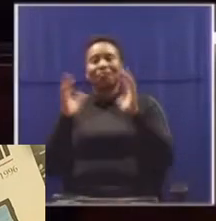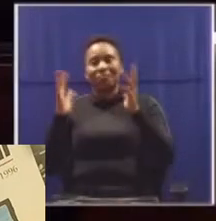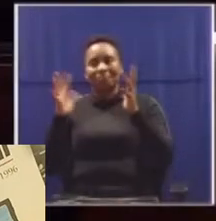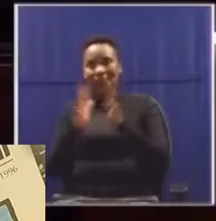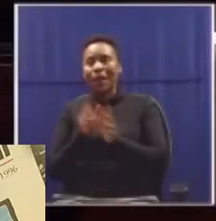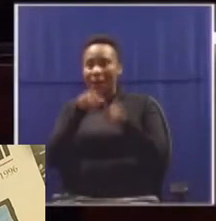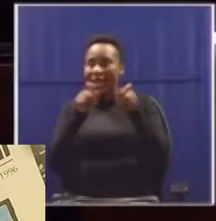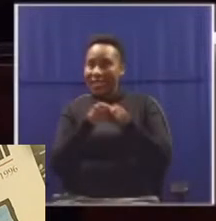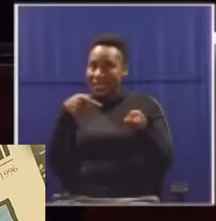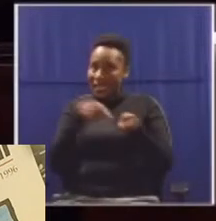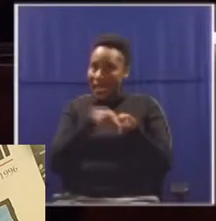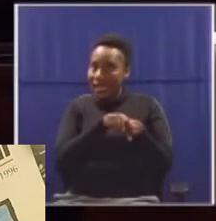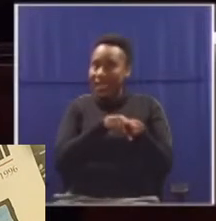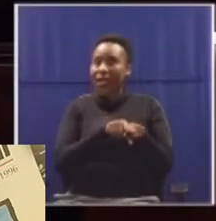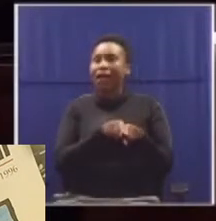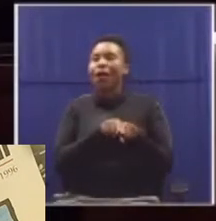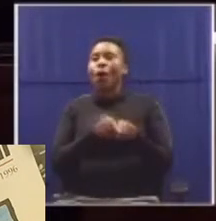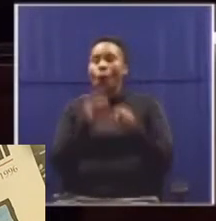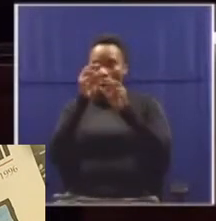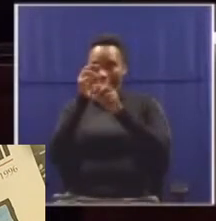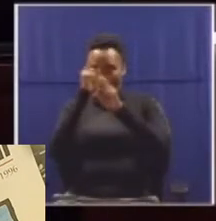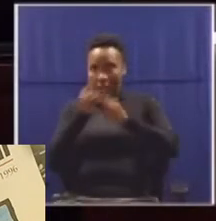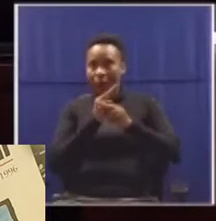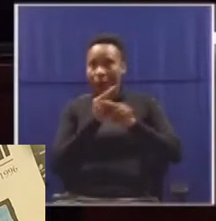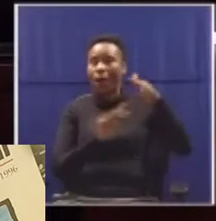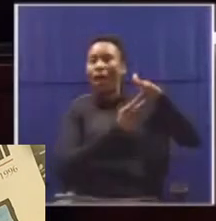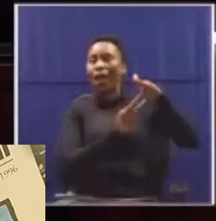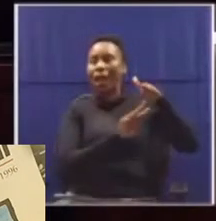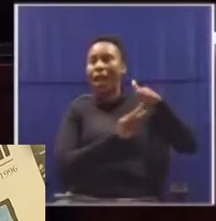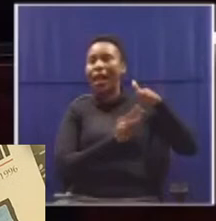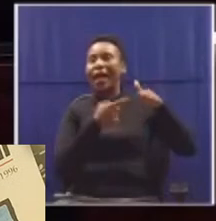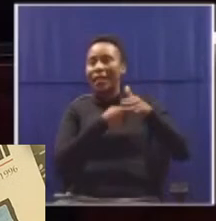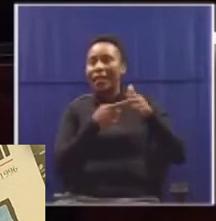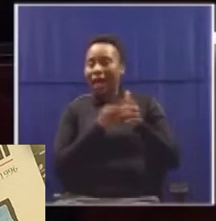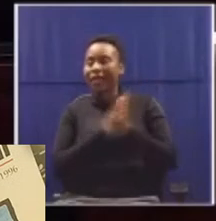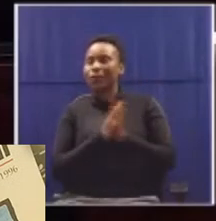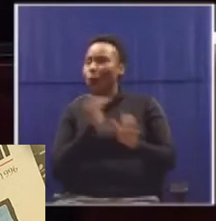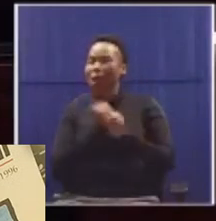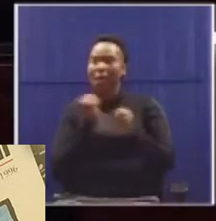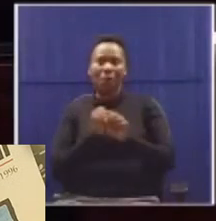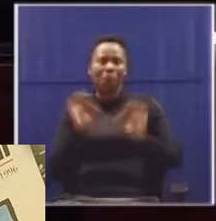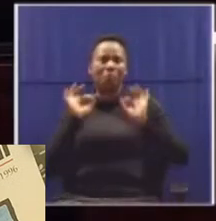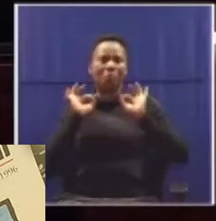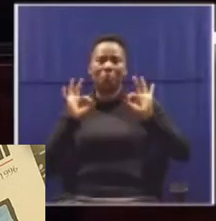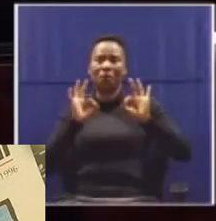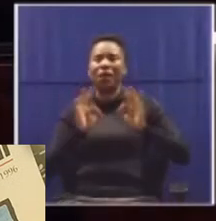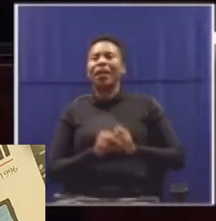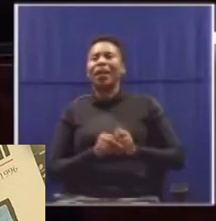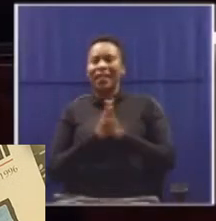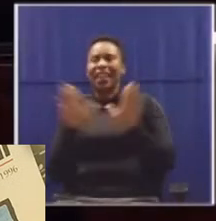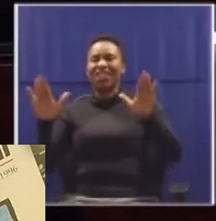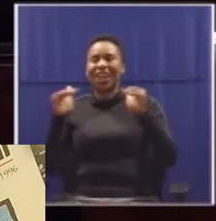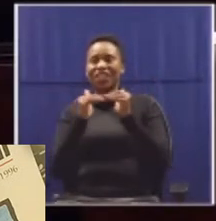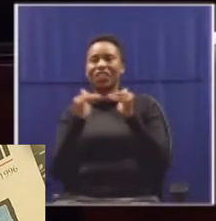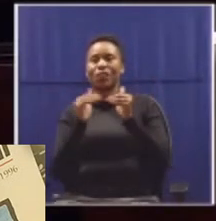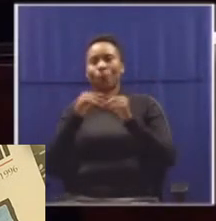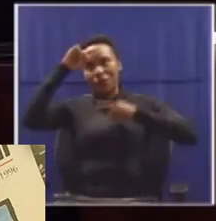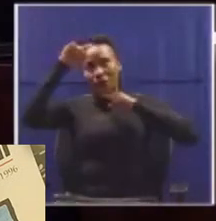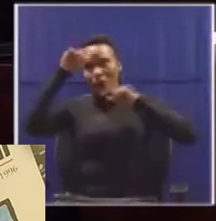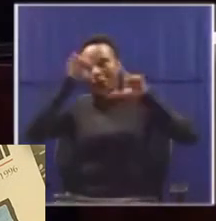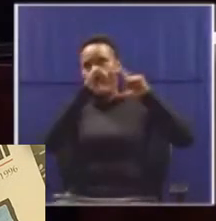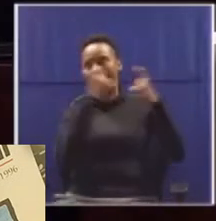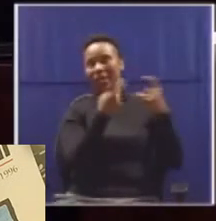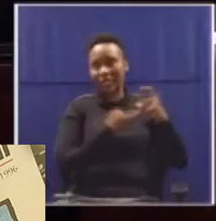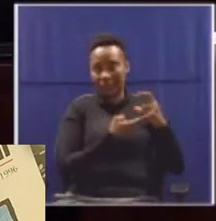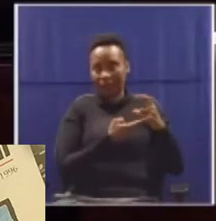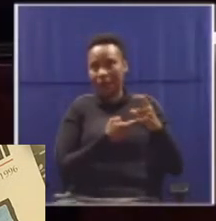honorable nivadruchen who is a sterling performer in the Justice portfolio committee the committee has also been able to